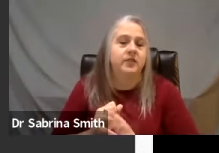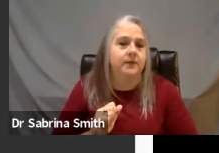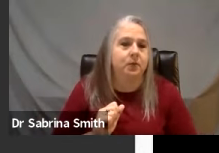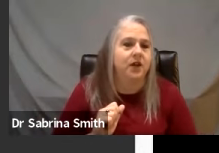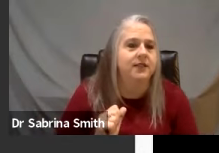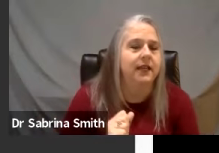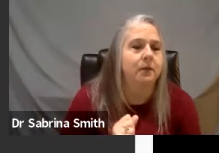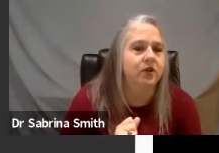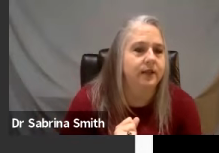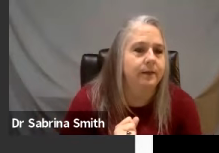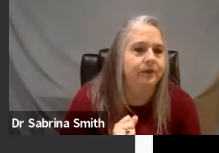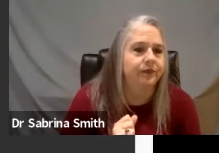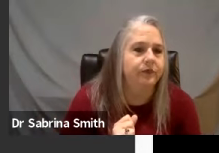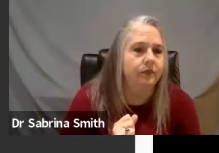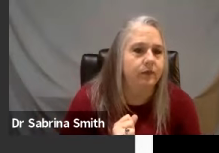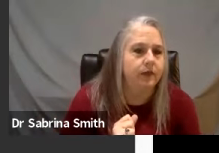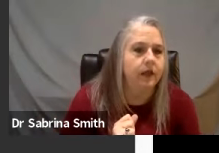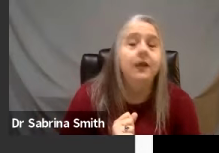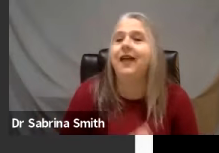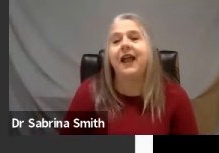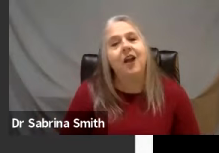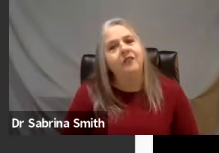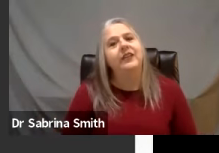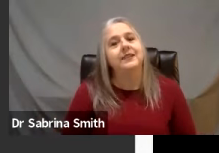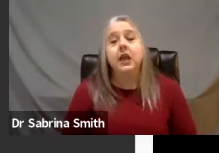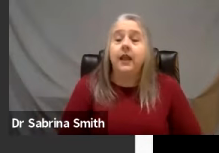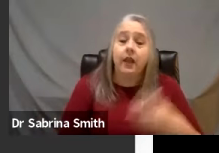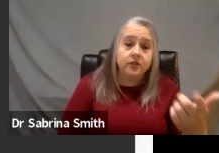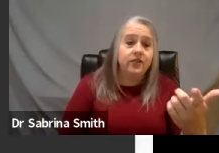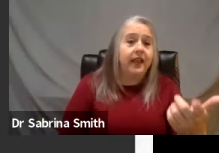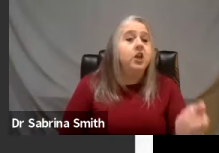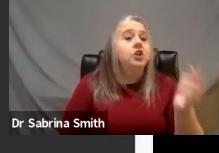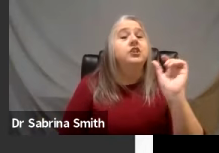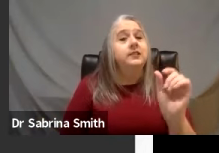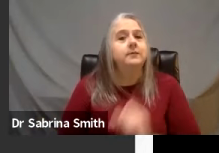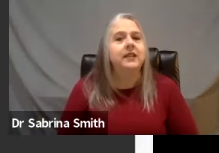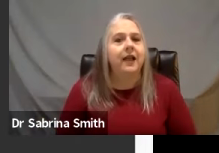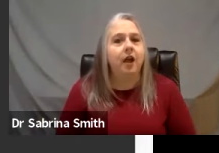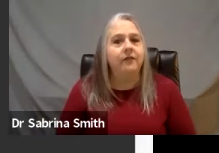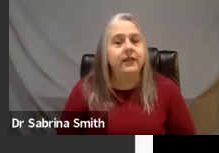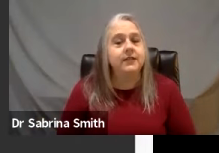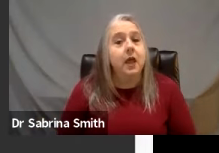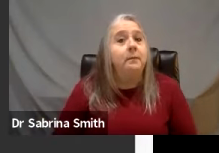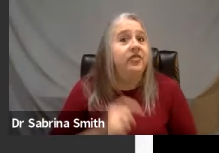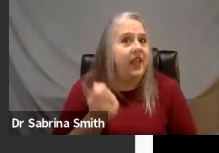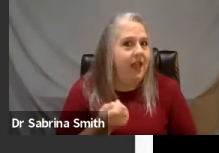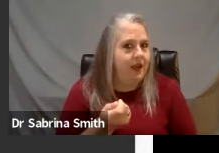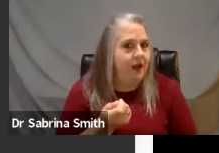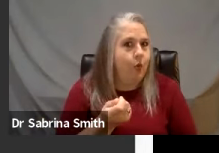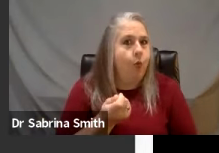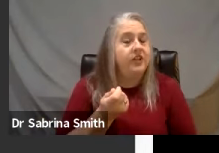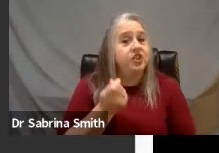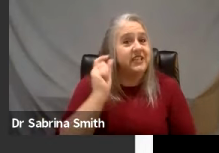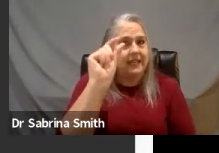identify those types of processing in a person. Lack confidence. Now, here's the thing. She seemed to lack confidence, but